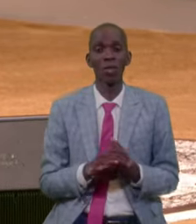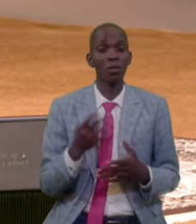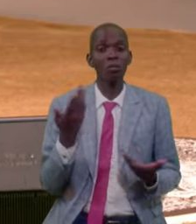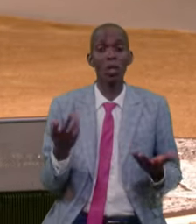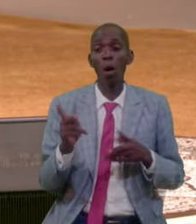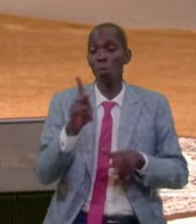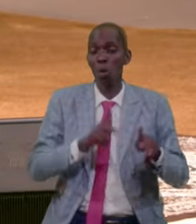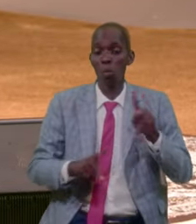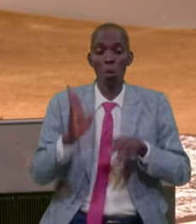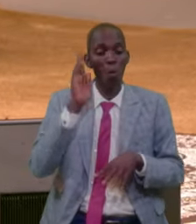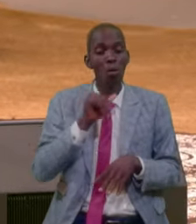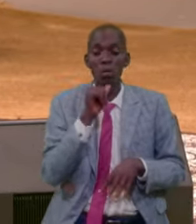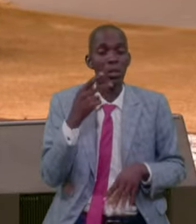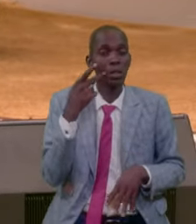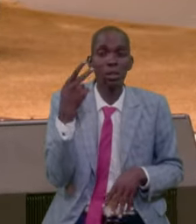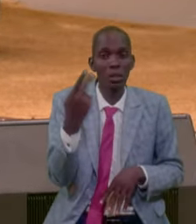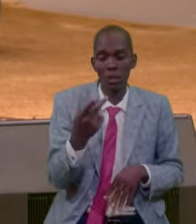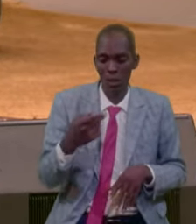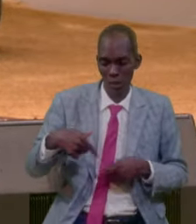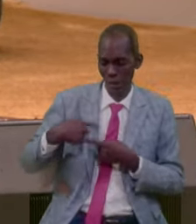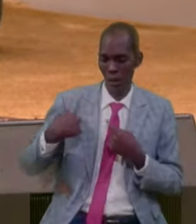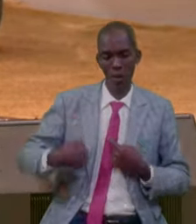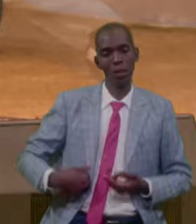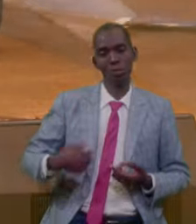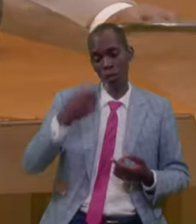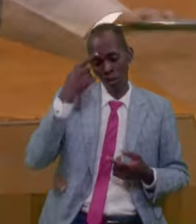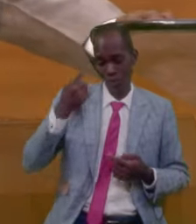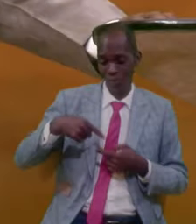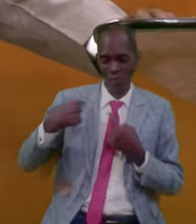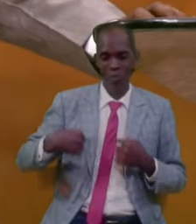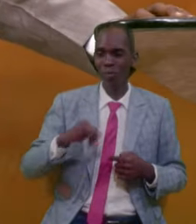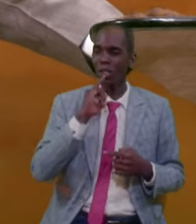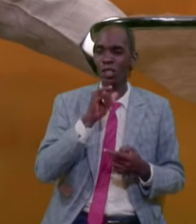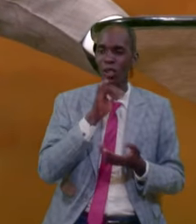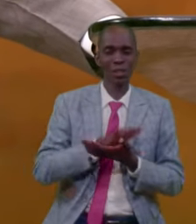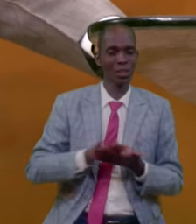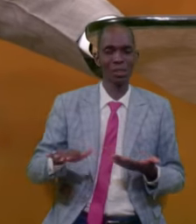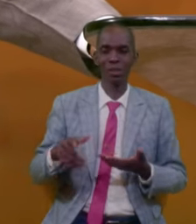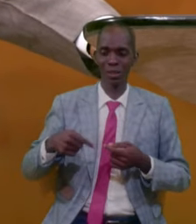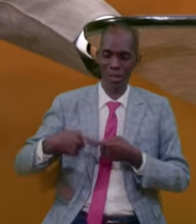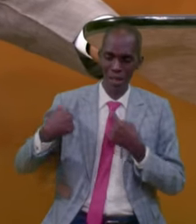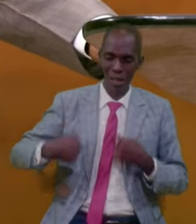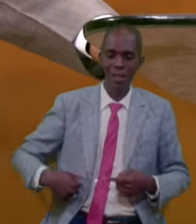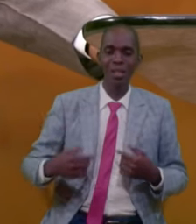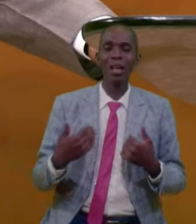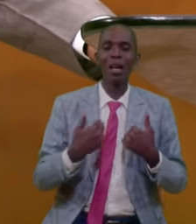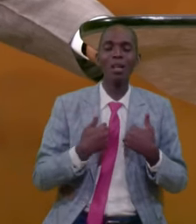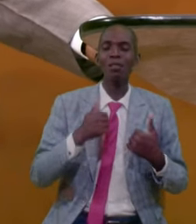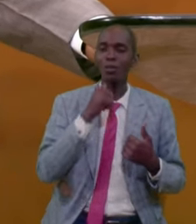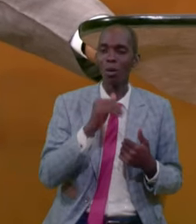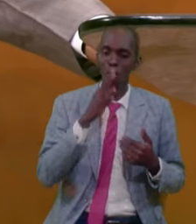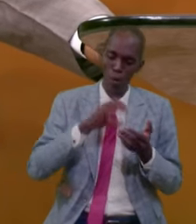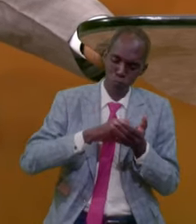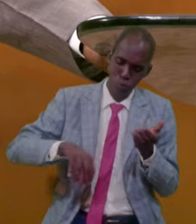see this. Their hearts have not been cleansed. Their hearts have not been emptied of evil